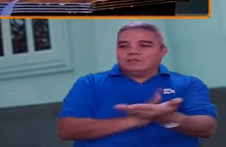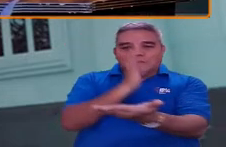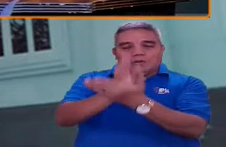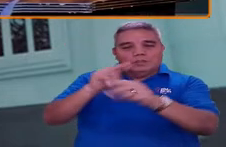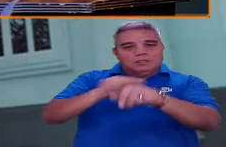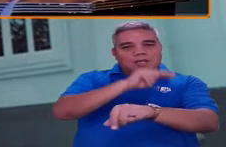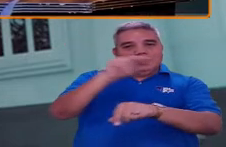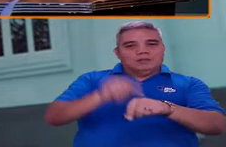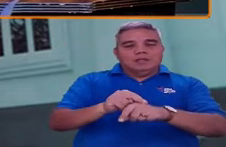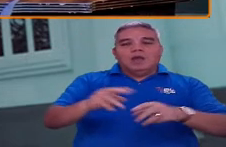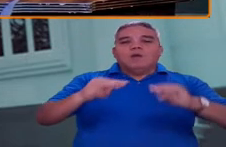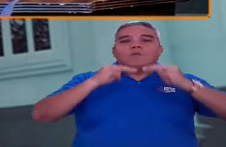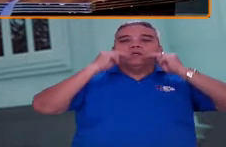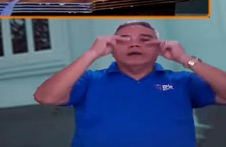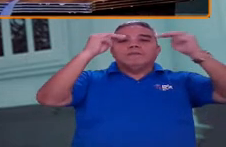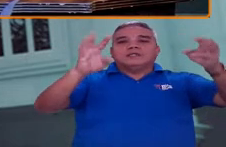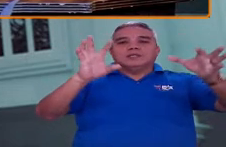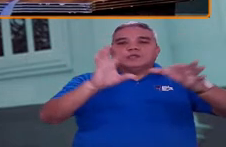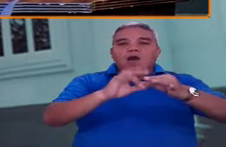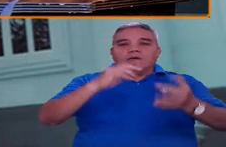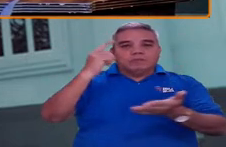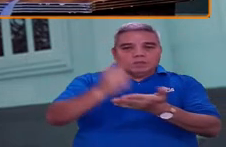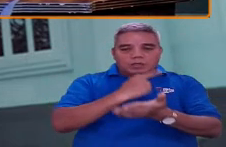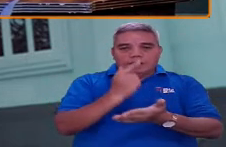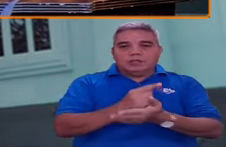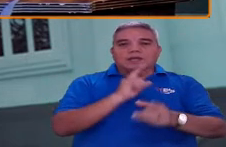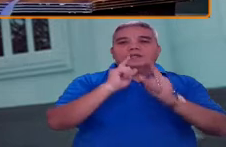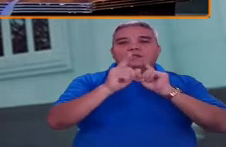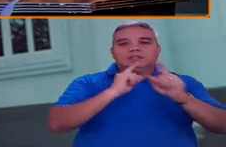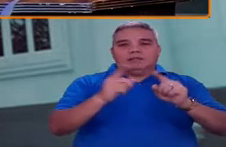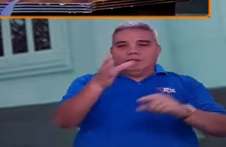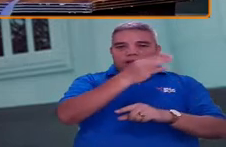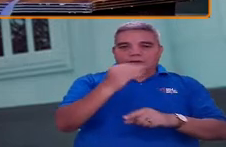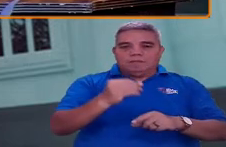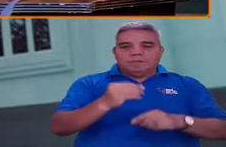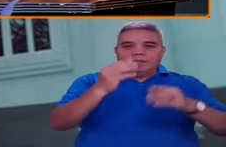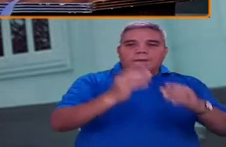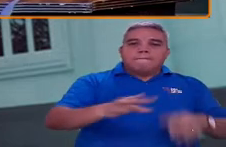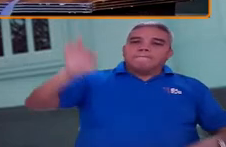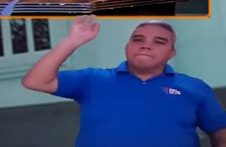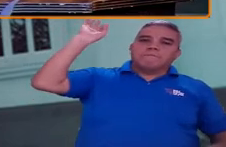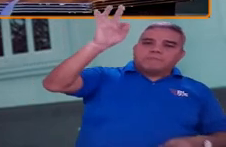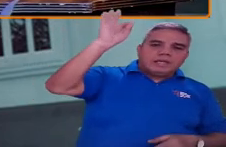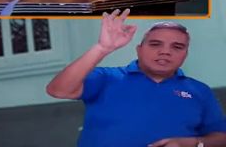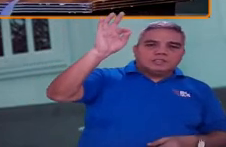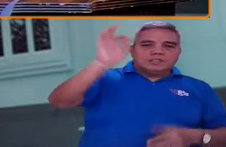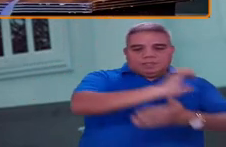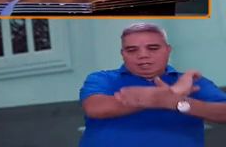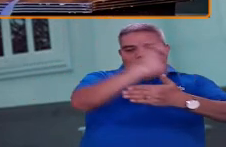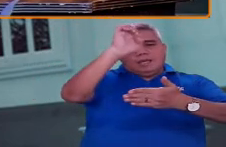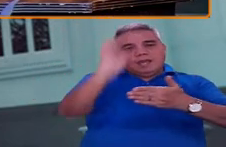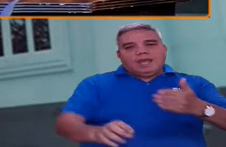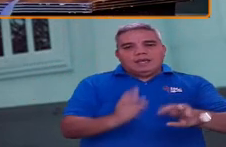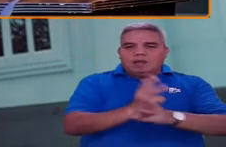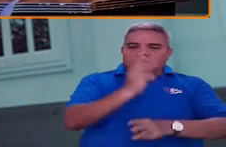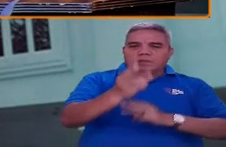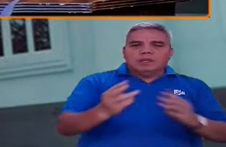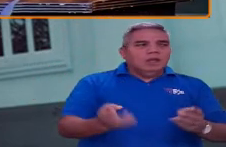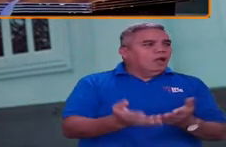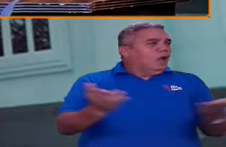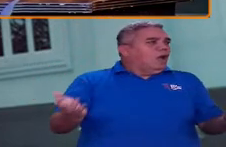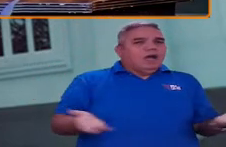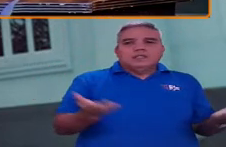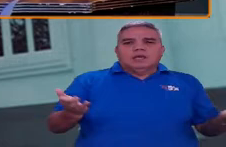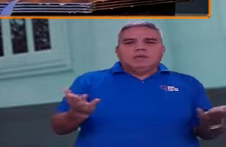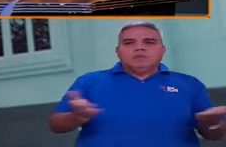nations with a message of reconciliation. Then he said, reach the ends of the world. I do not know where the